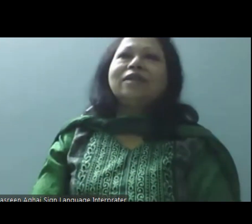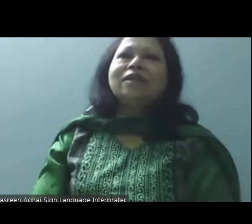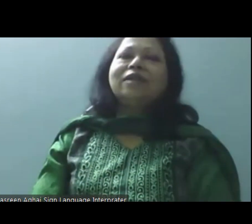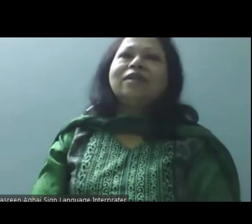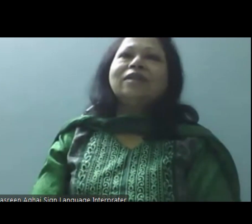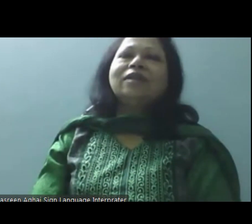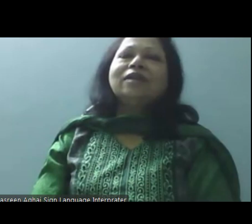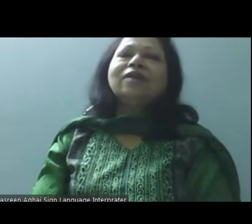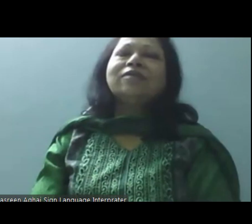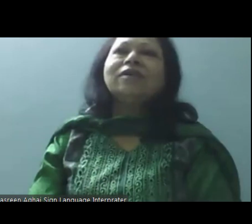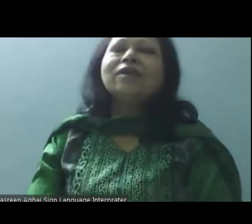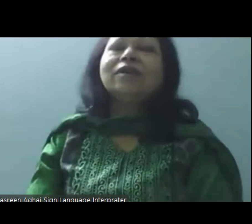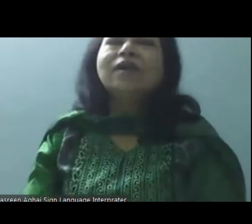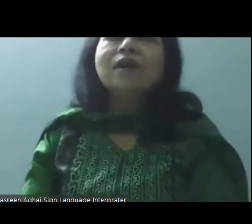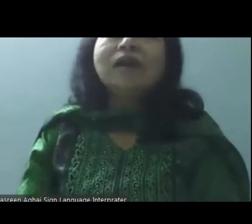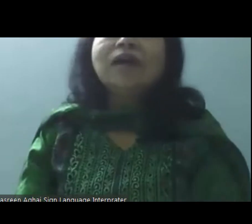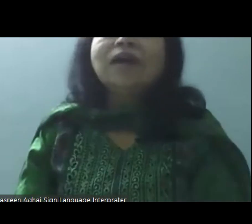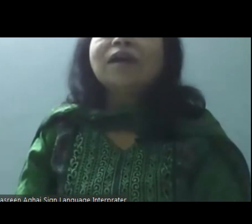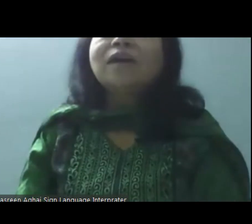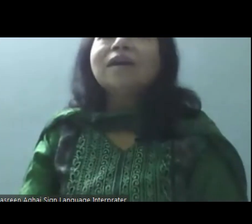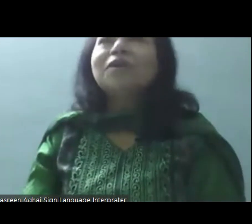do I have still time?